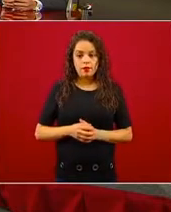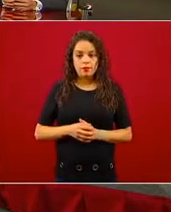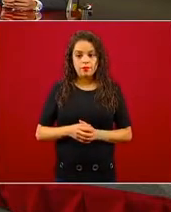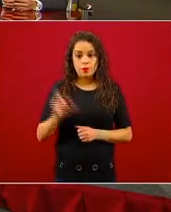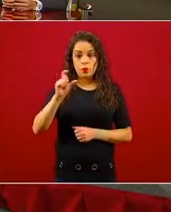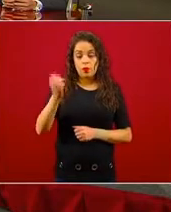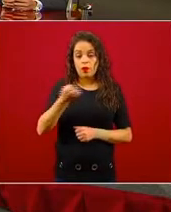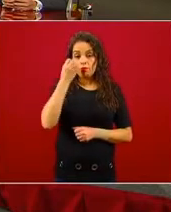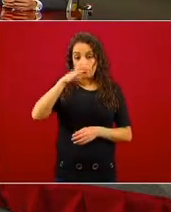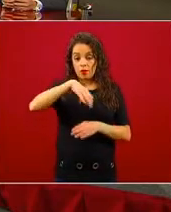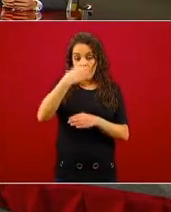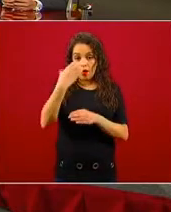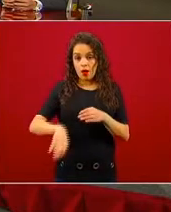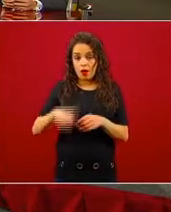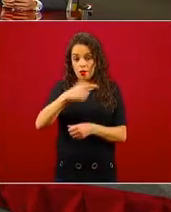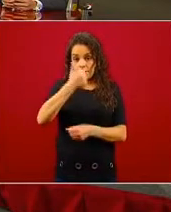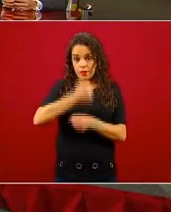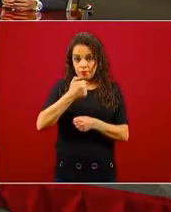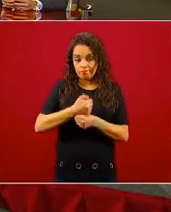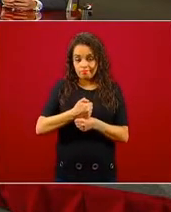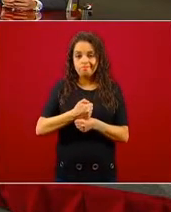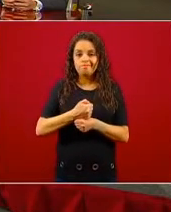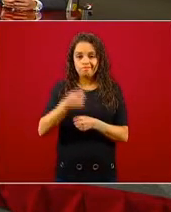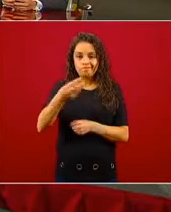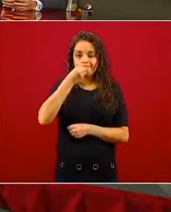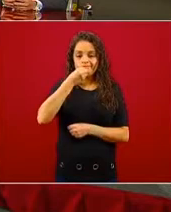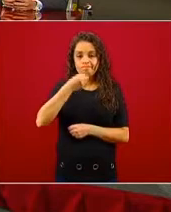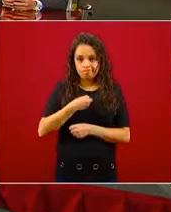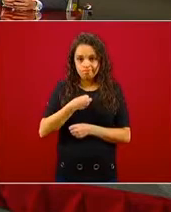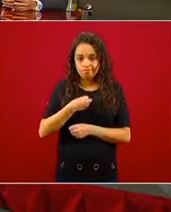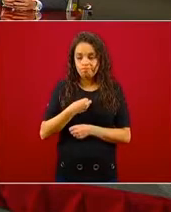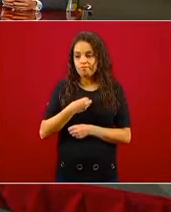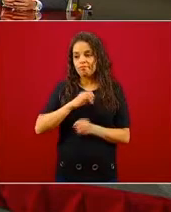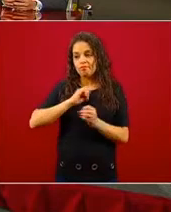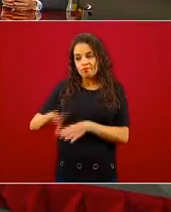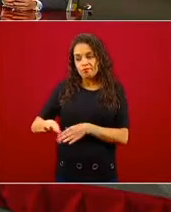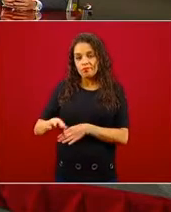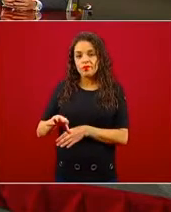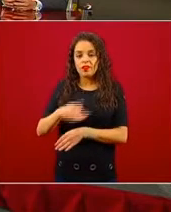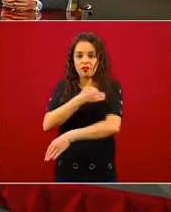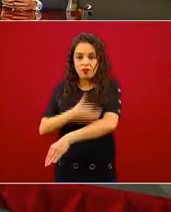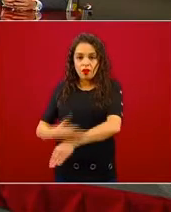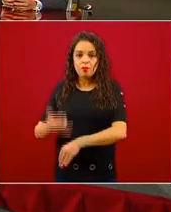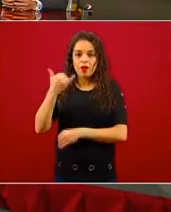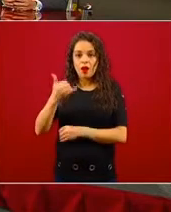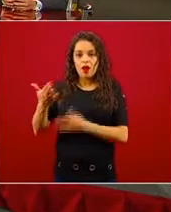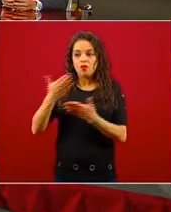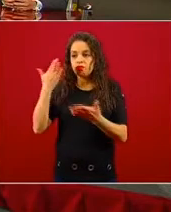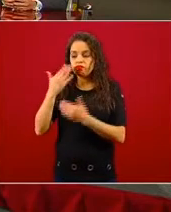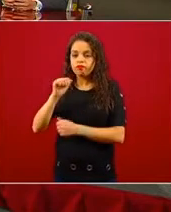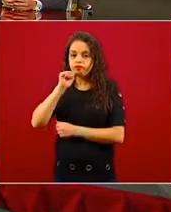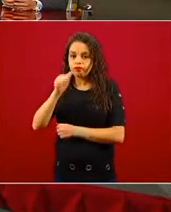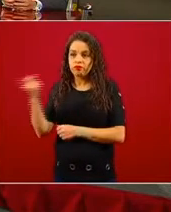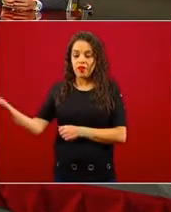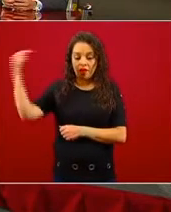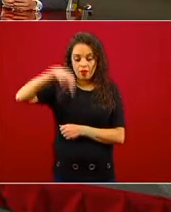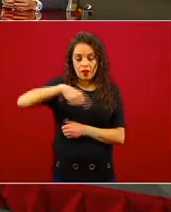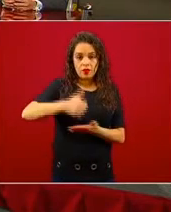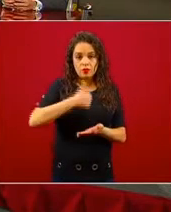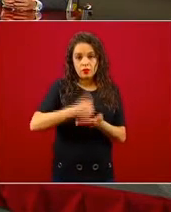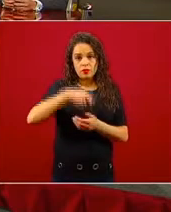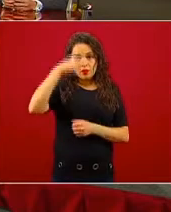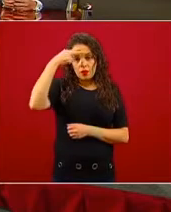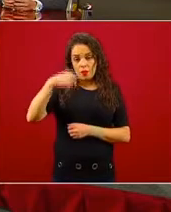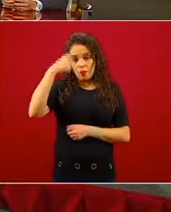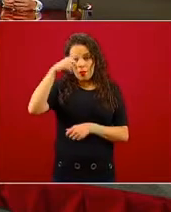Colorada, primaria, ella se vio obligada a dejar a Oaxaca, su familia y el sueño de seguir sus and estudios after para finishing venir a la primary Ciudad de school, she México had a to trabajar stop her como studies to trabajadora come del to